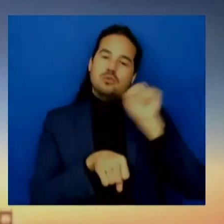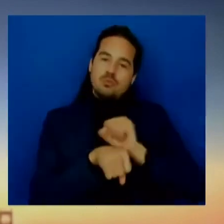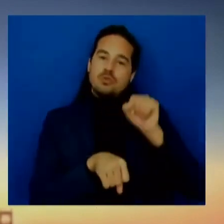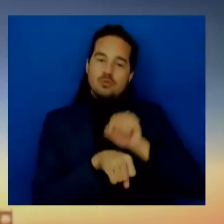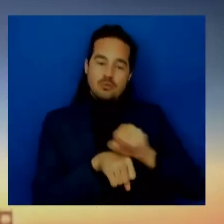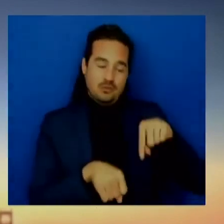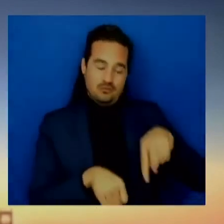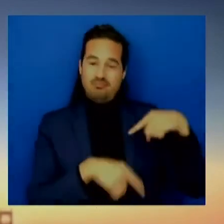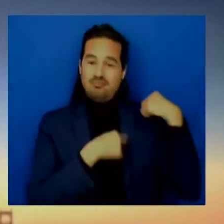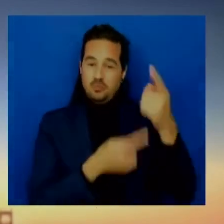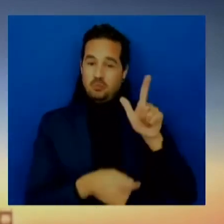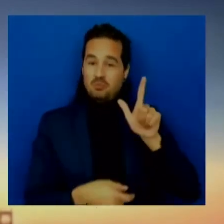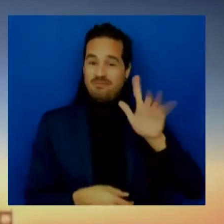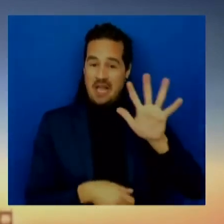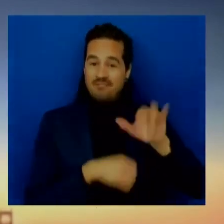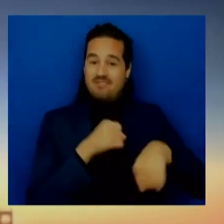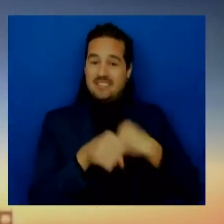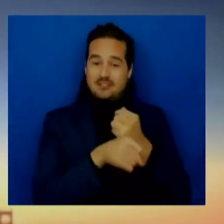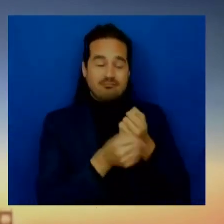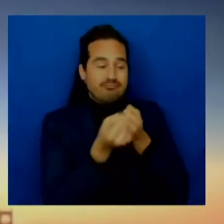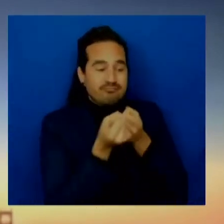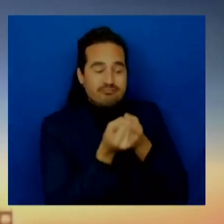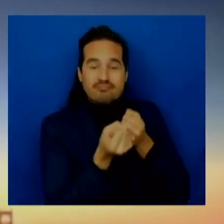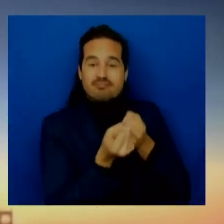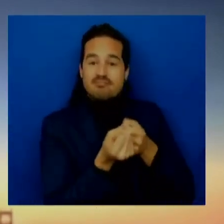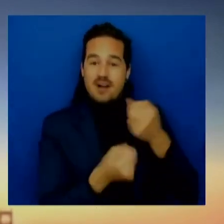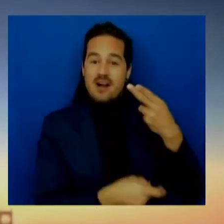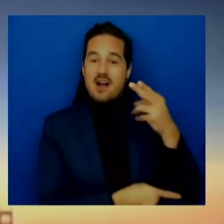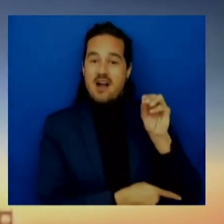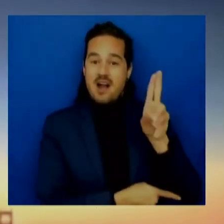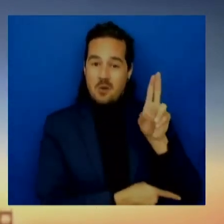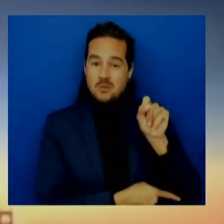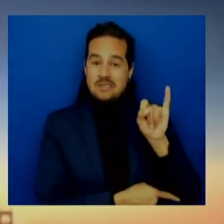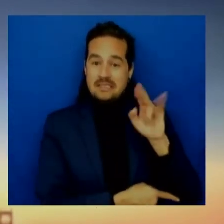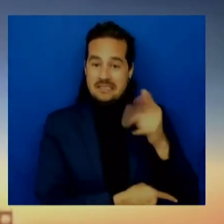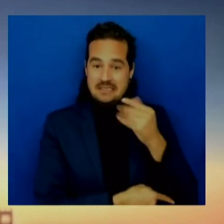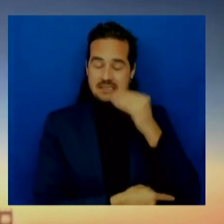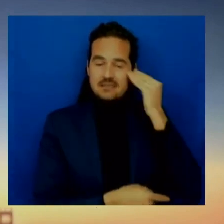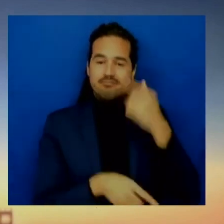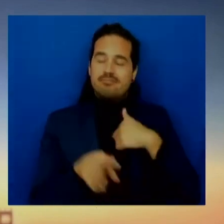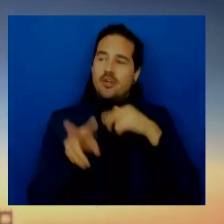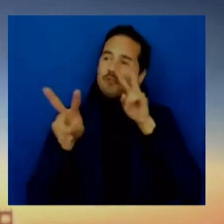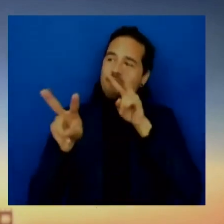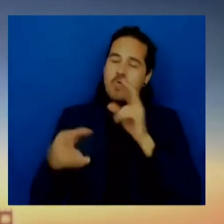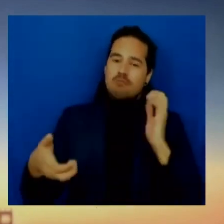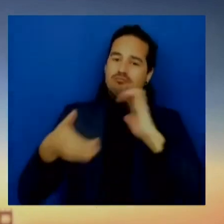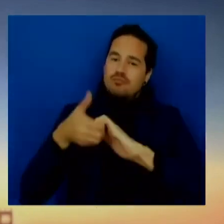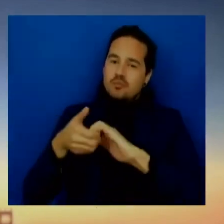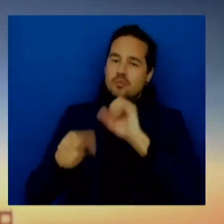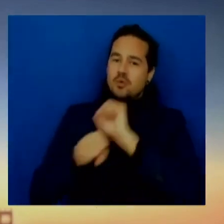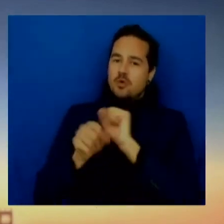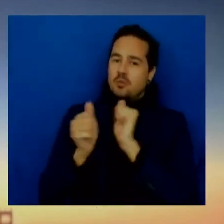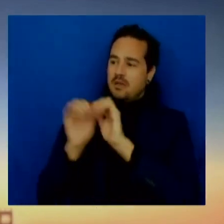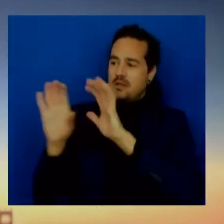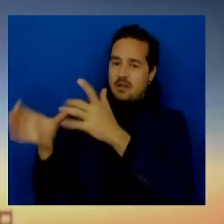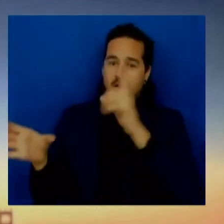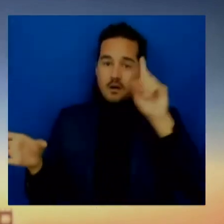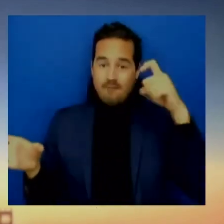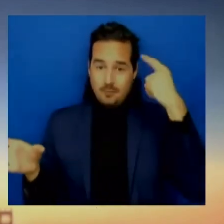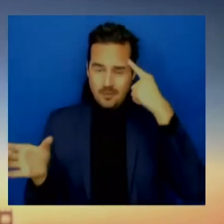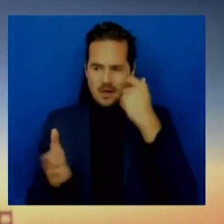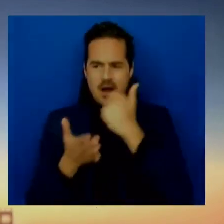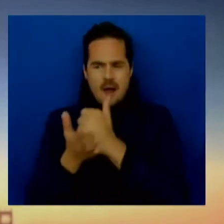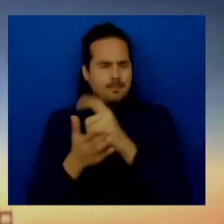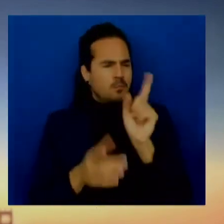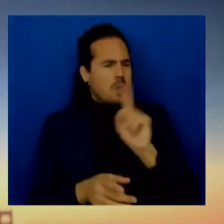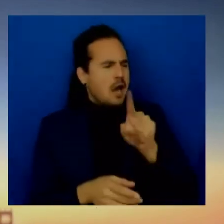will continue, which is really where it's going to matter, making sure that this money gets into the hands of our extremely low income tenants